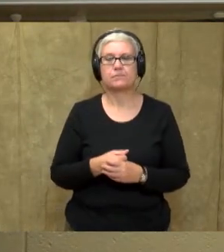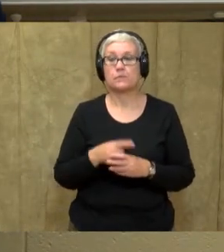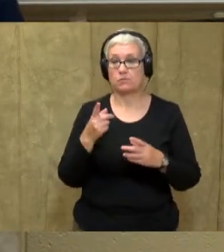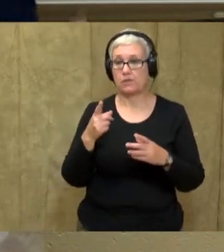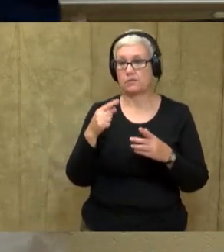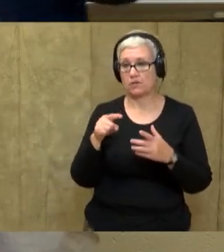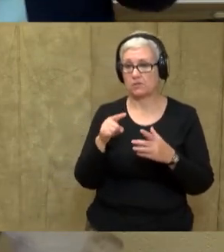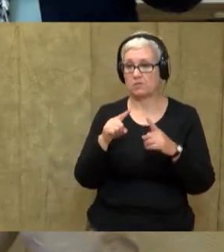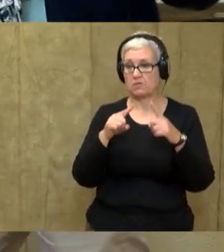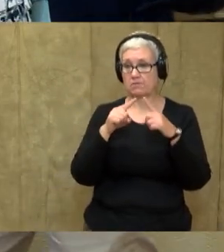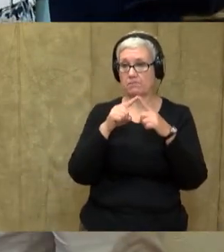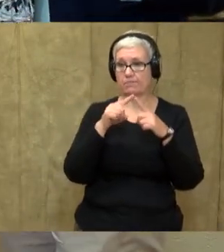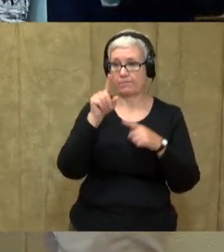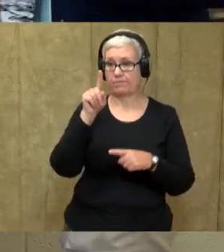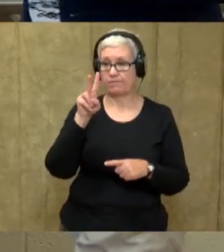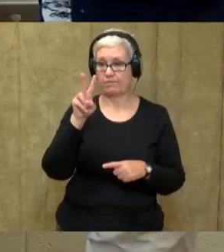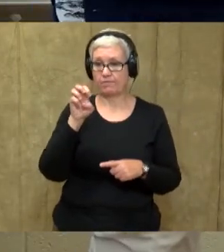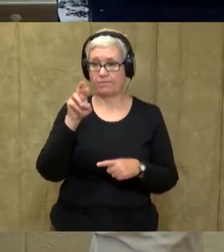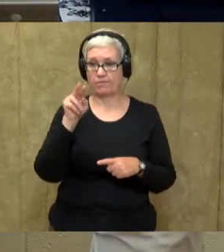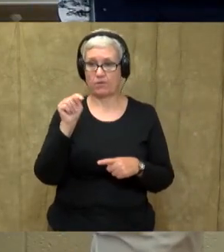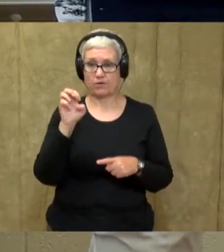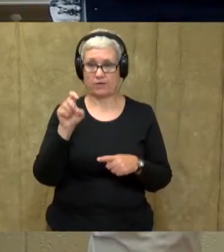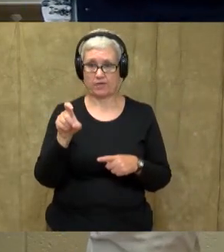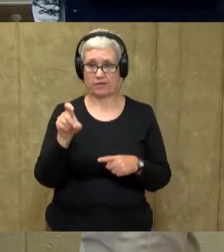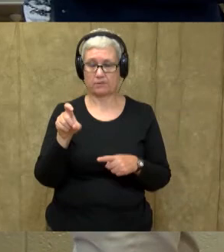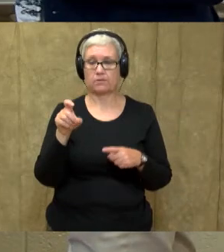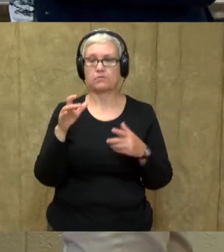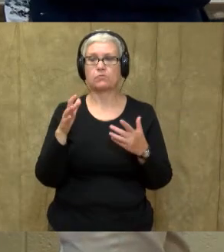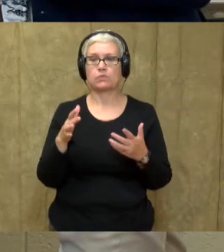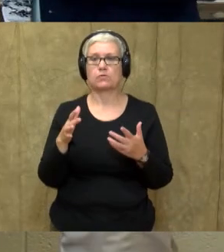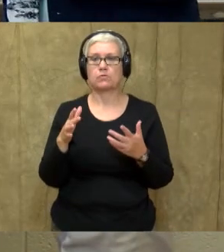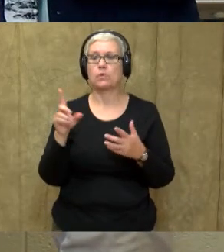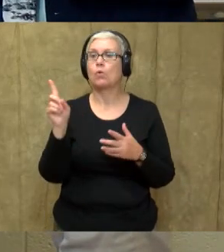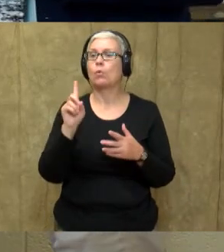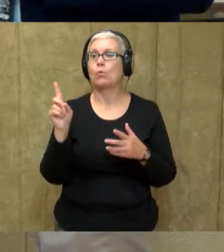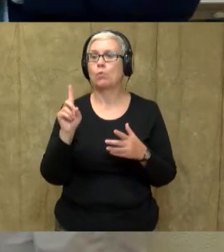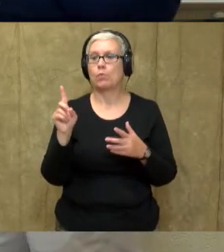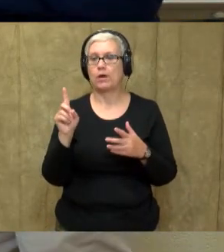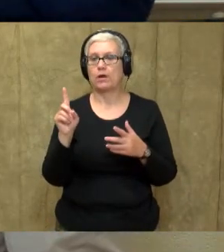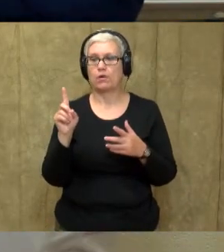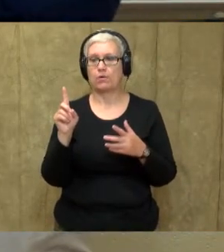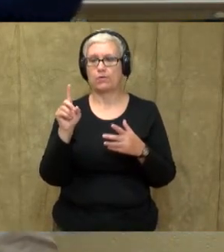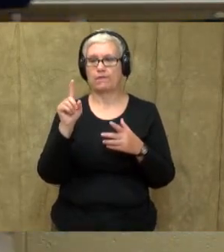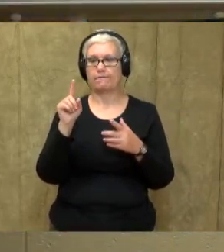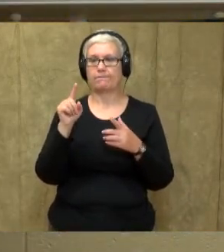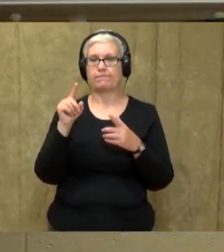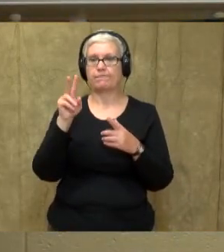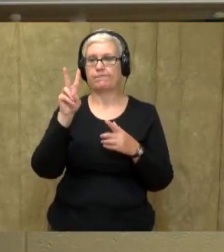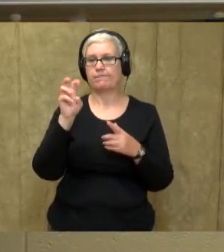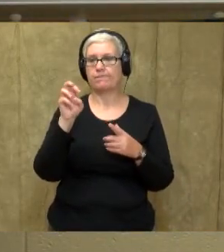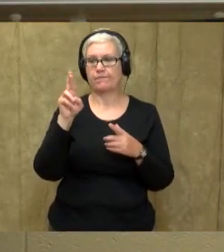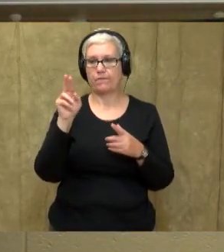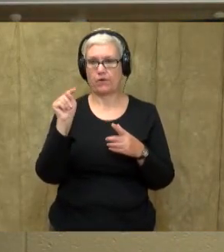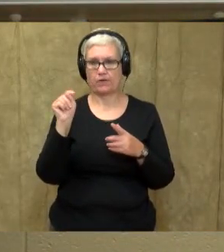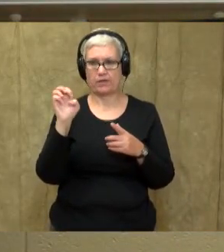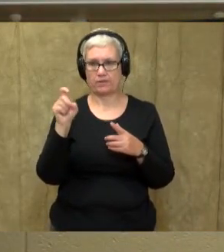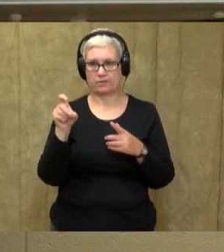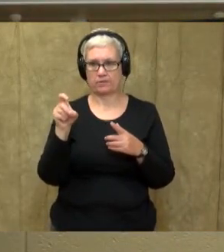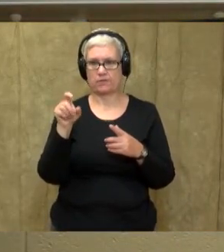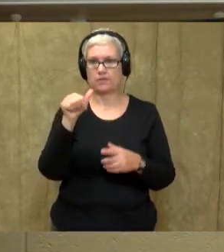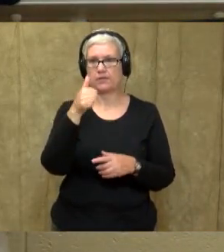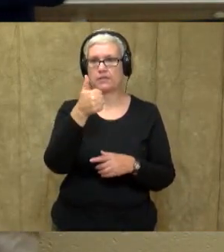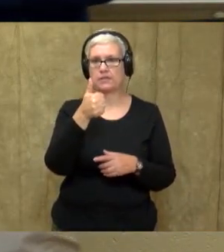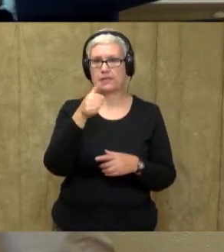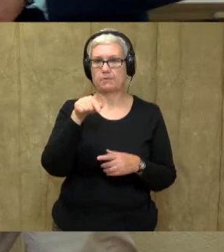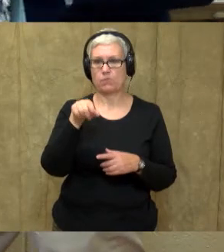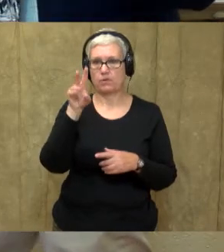right, so the vertex form obviously gives us the key insight into where the vertex is located. Here at the coordinates